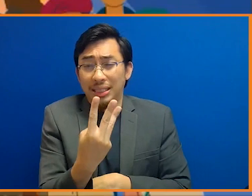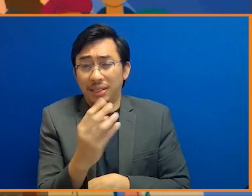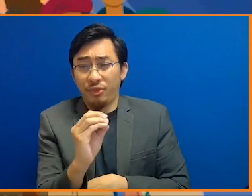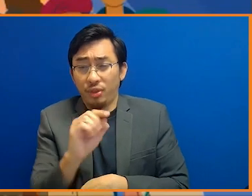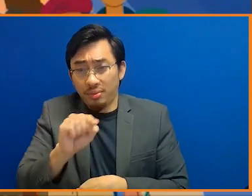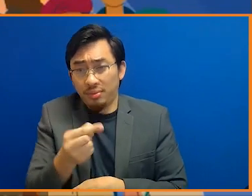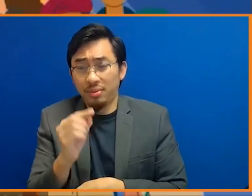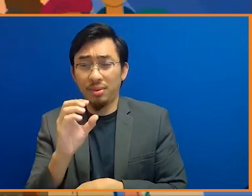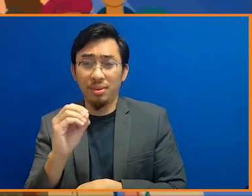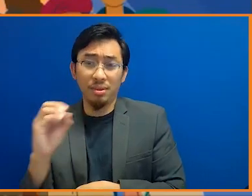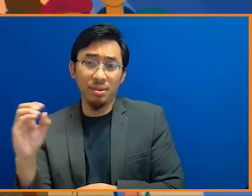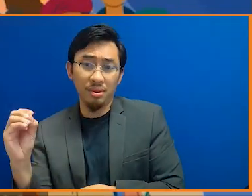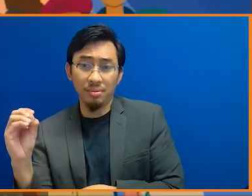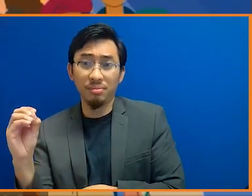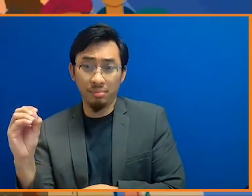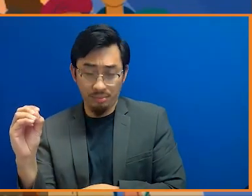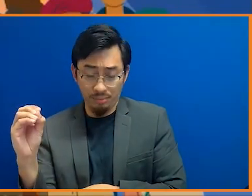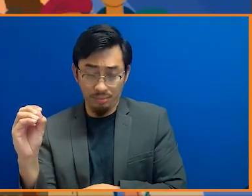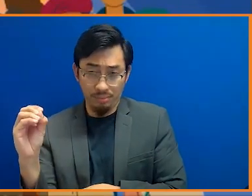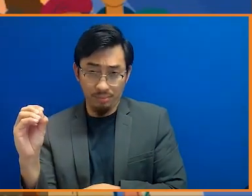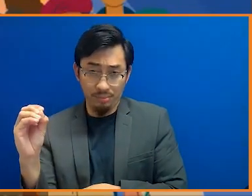about 130,000.